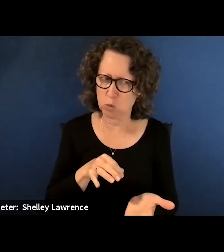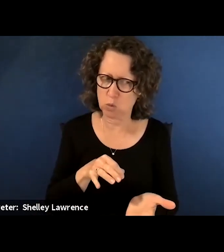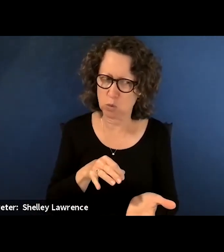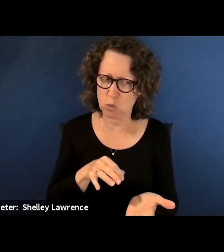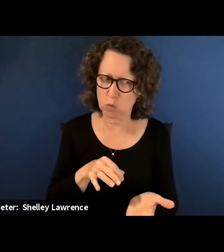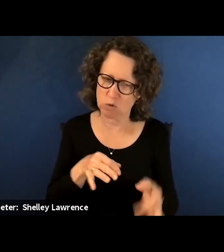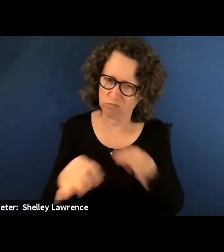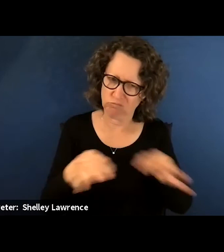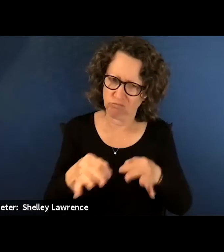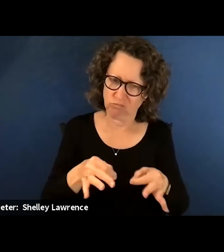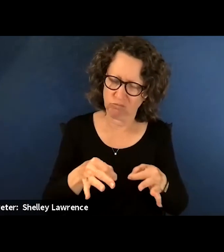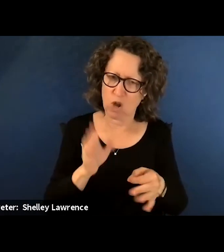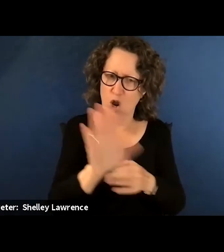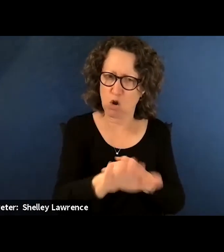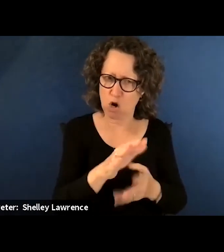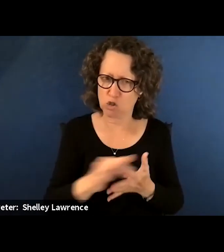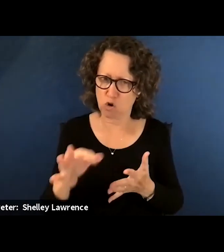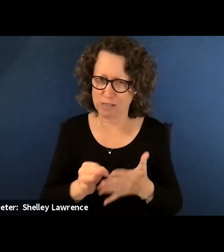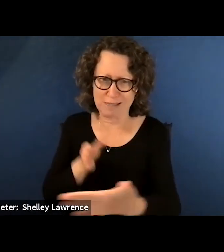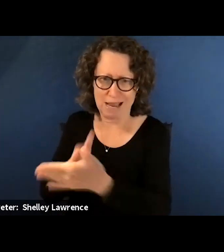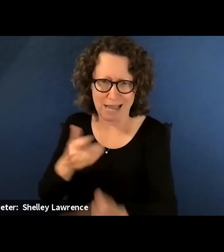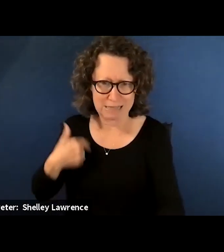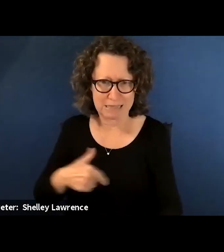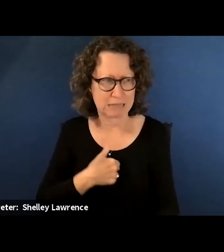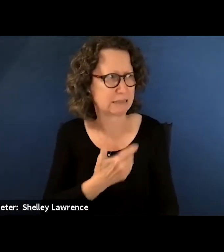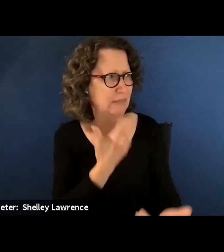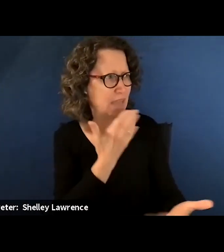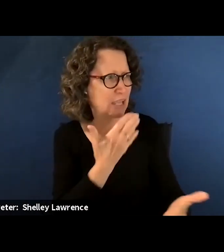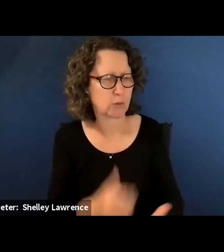that you've done against us. Thank you.